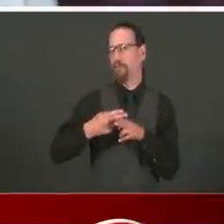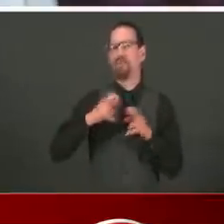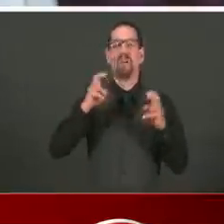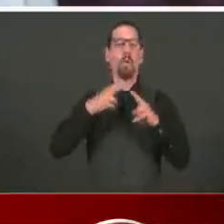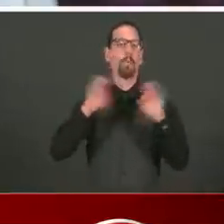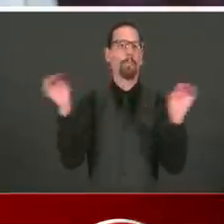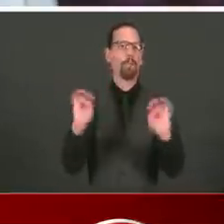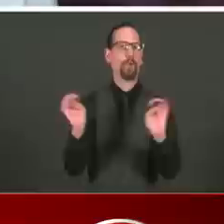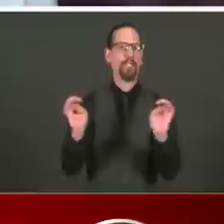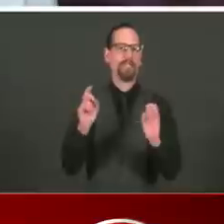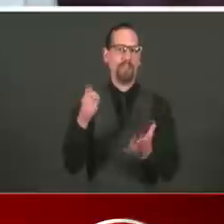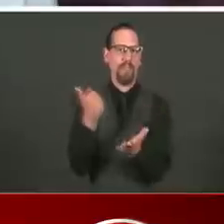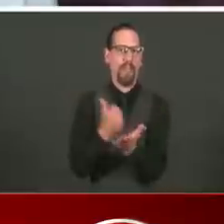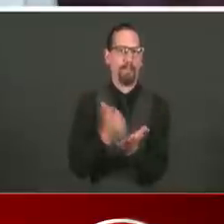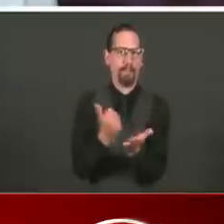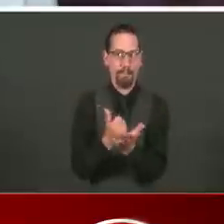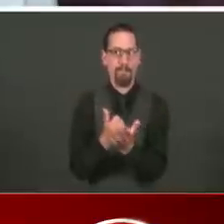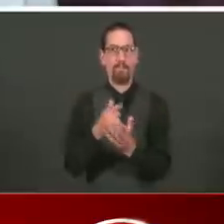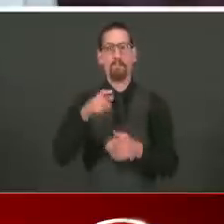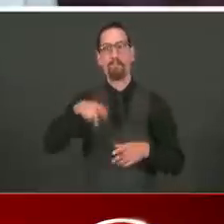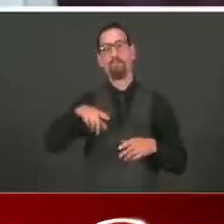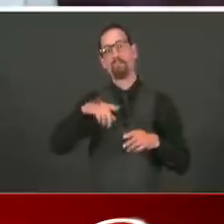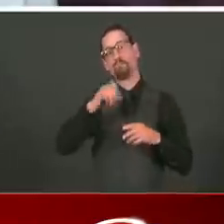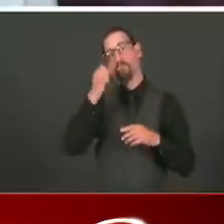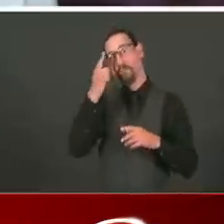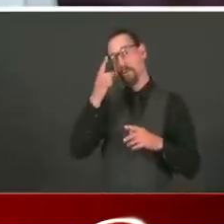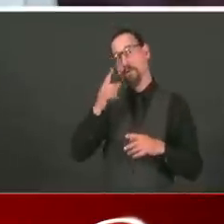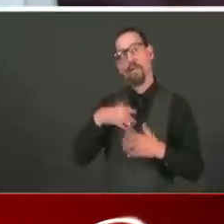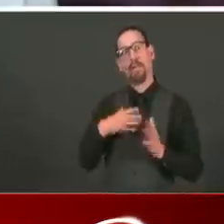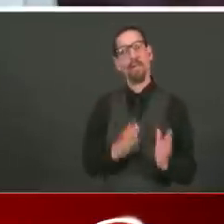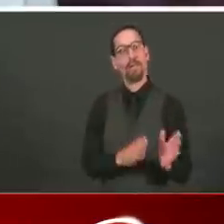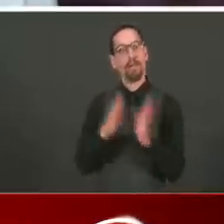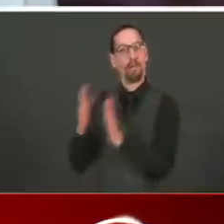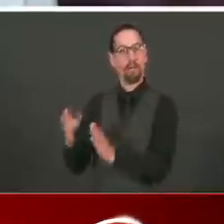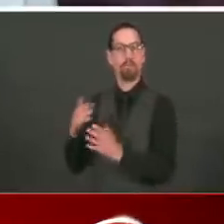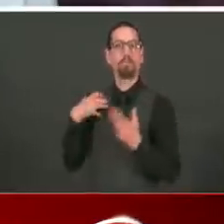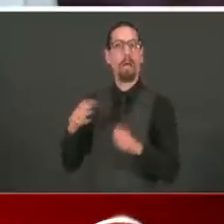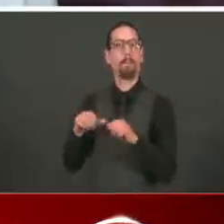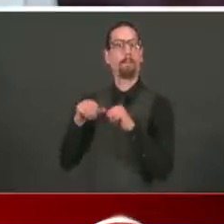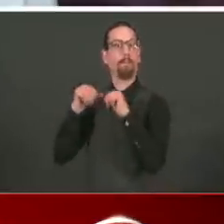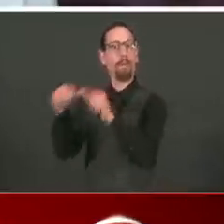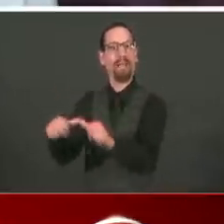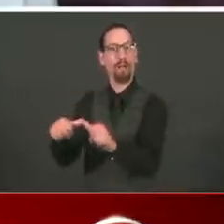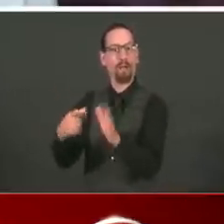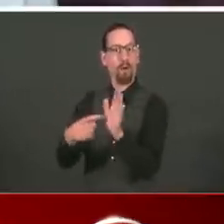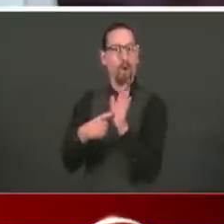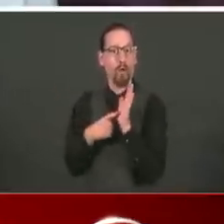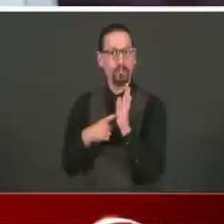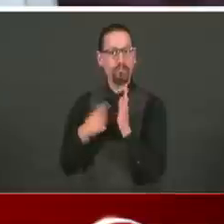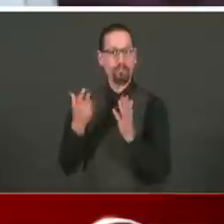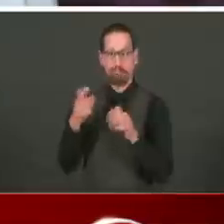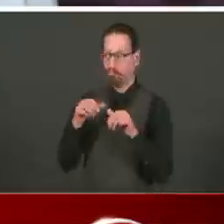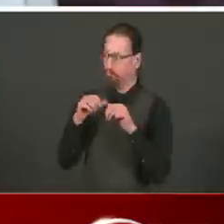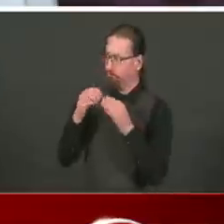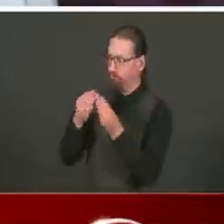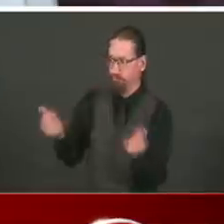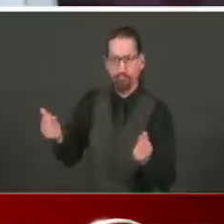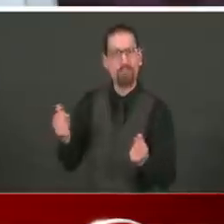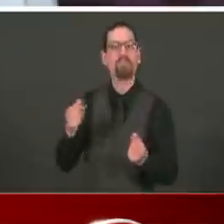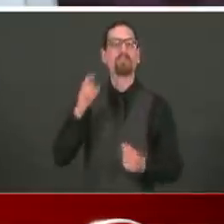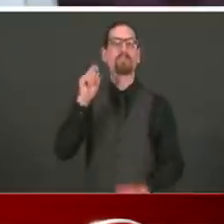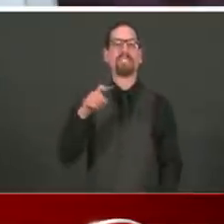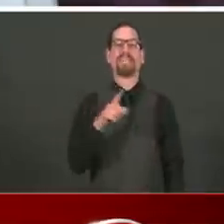permanent solution is almost certainly going to require legislation. I have been asked a few times, you know, to do an executive order